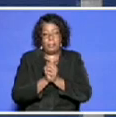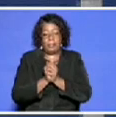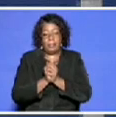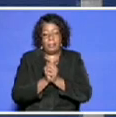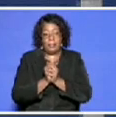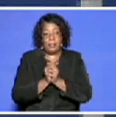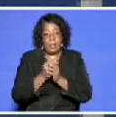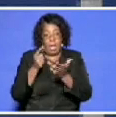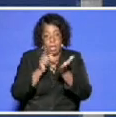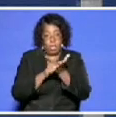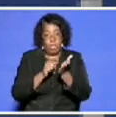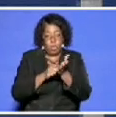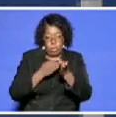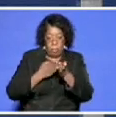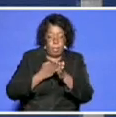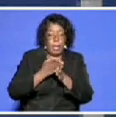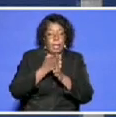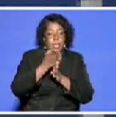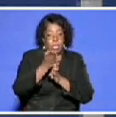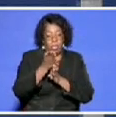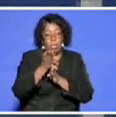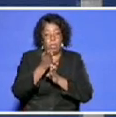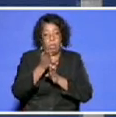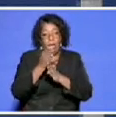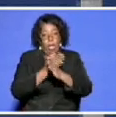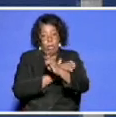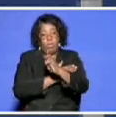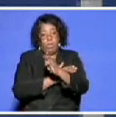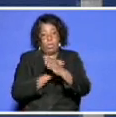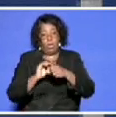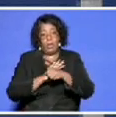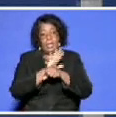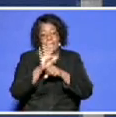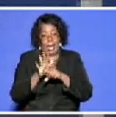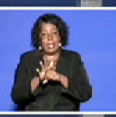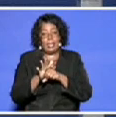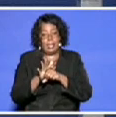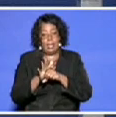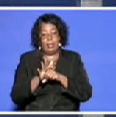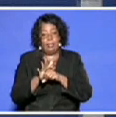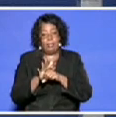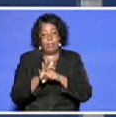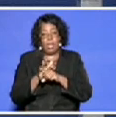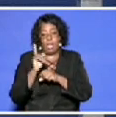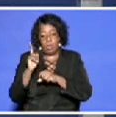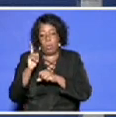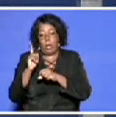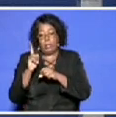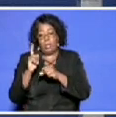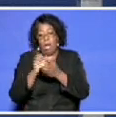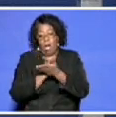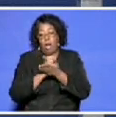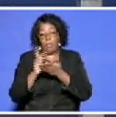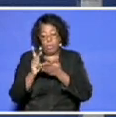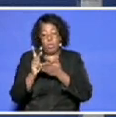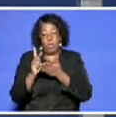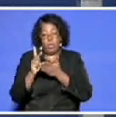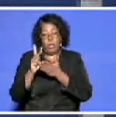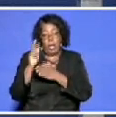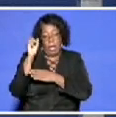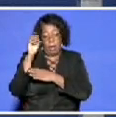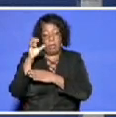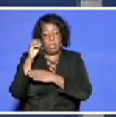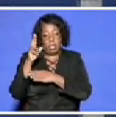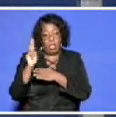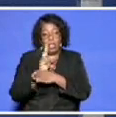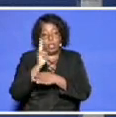Well, in related news, a major milestone marked in the global COVID-19 fight as one of the vaccines approved for emergency use now